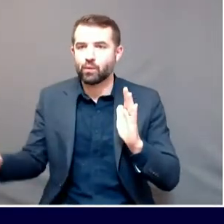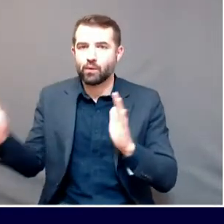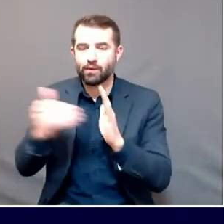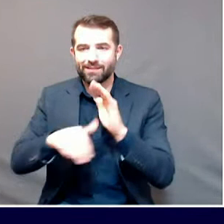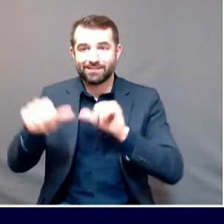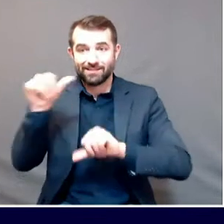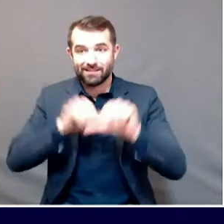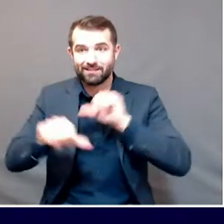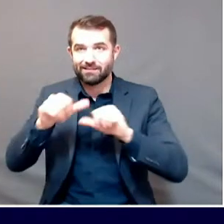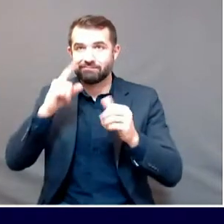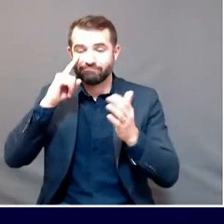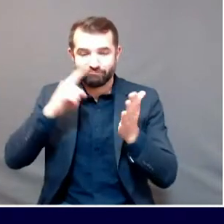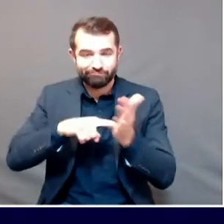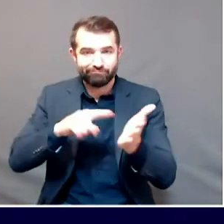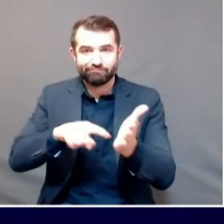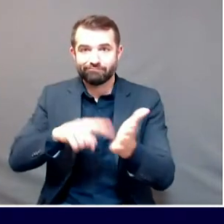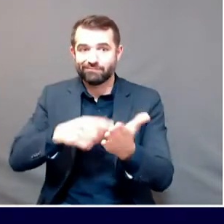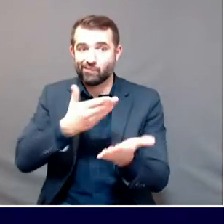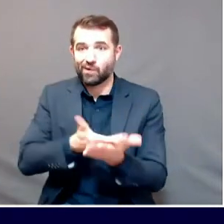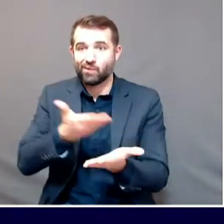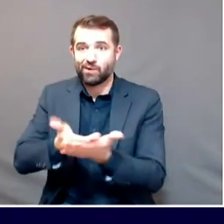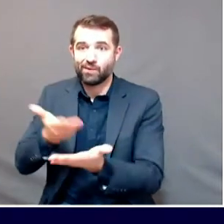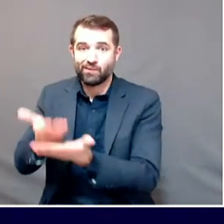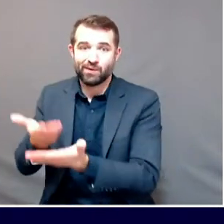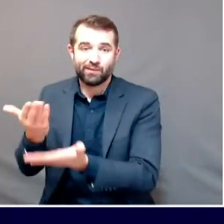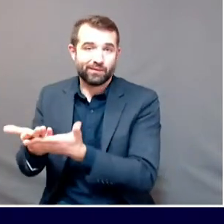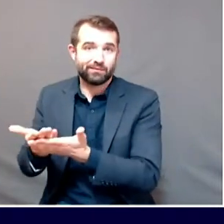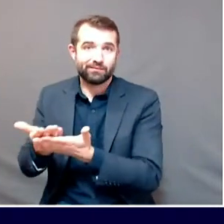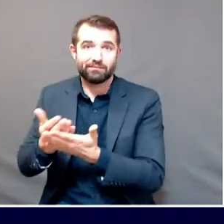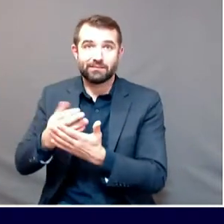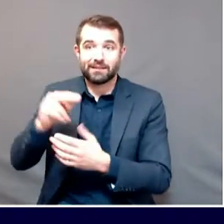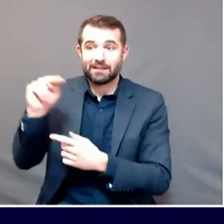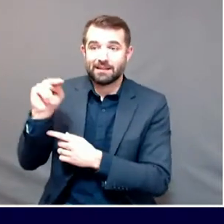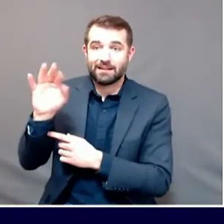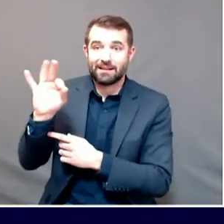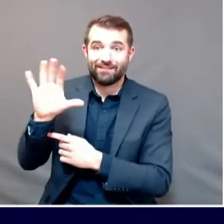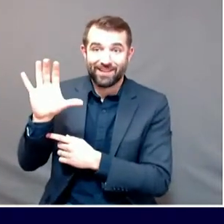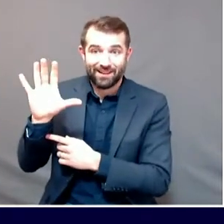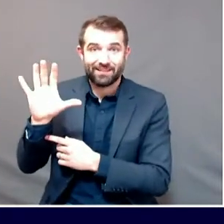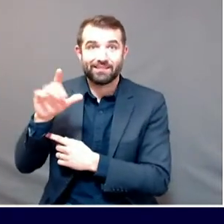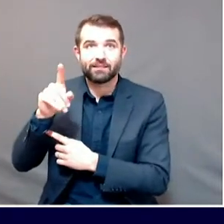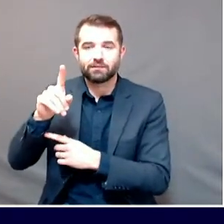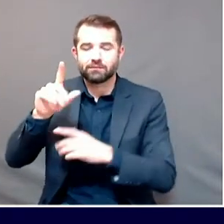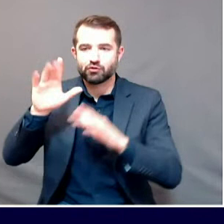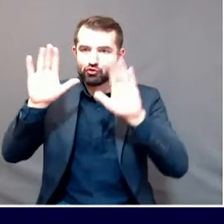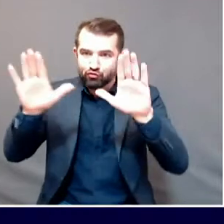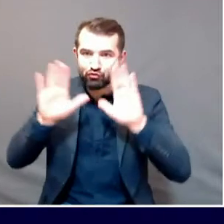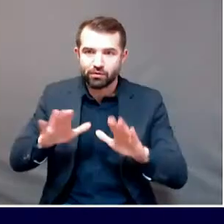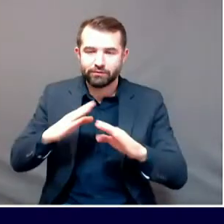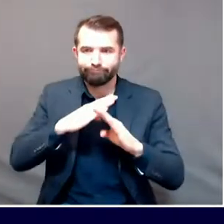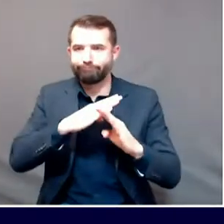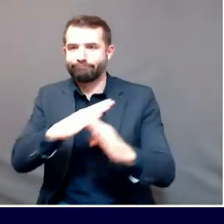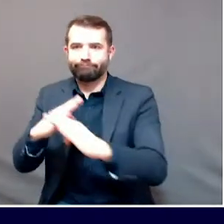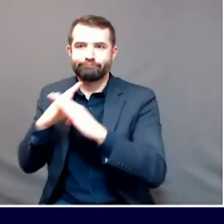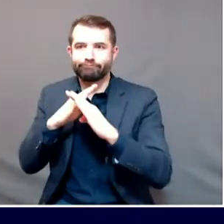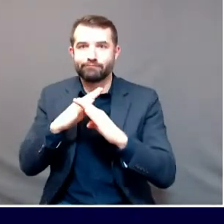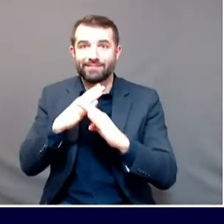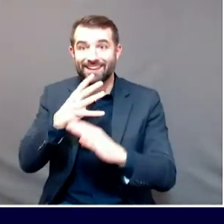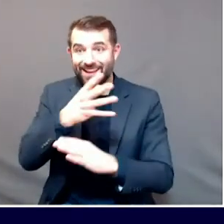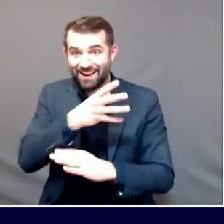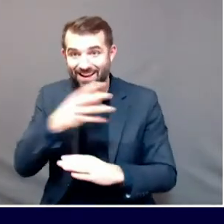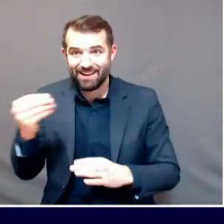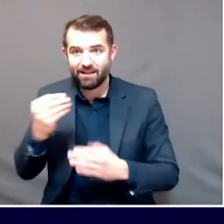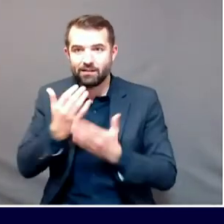settled on N95s being wonderful barriers of source protection, as well as cloth-based coverings,